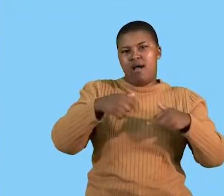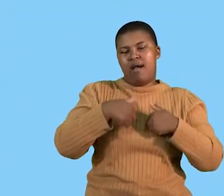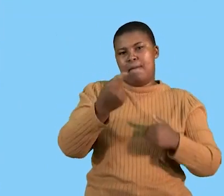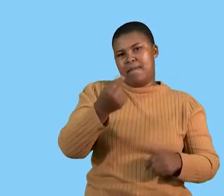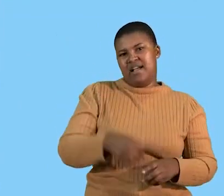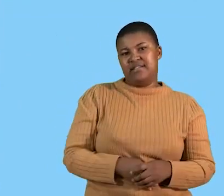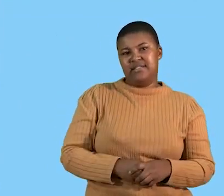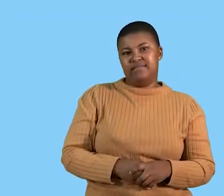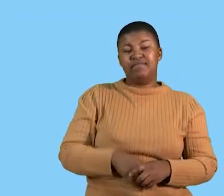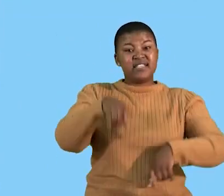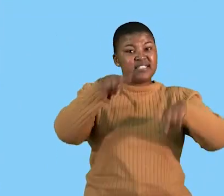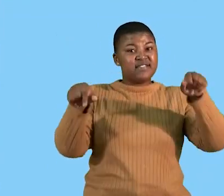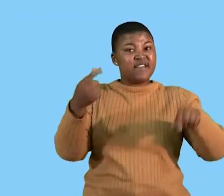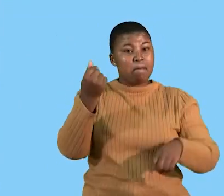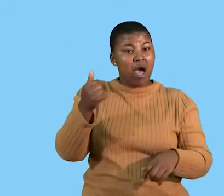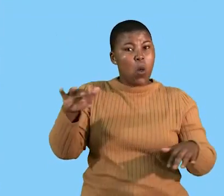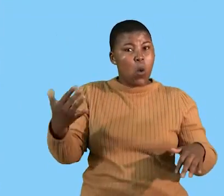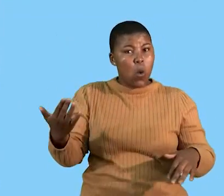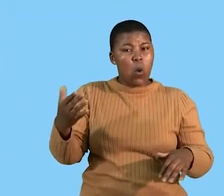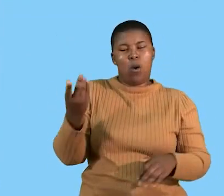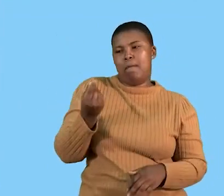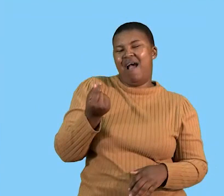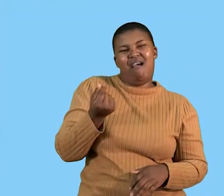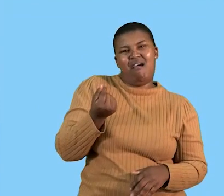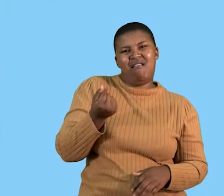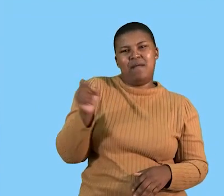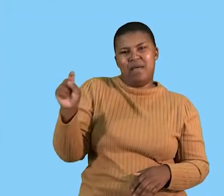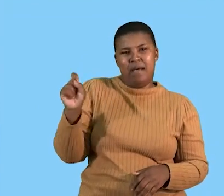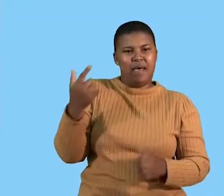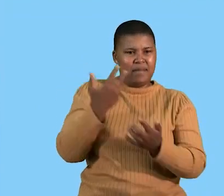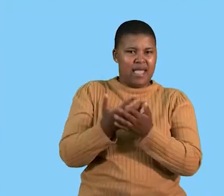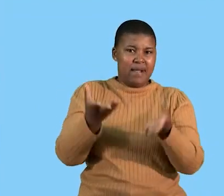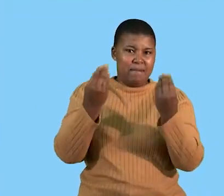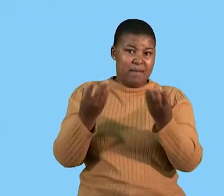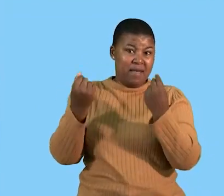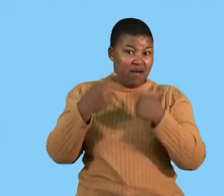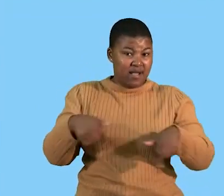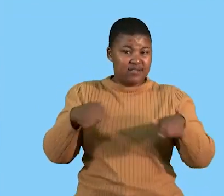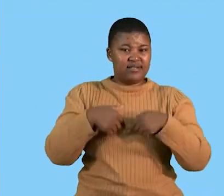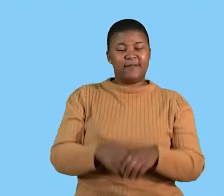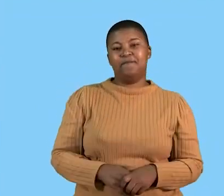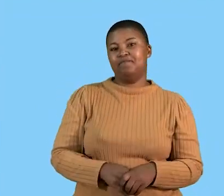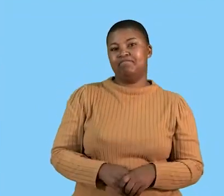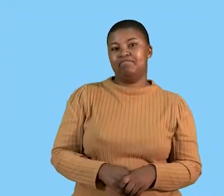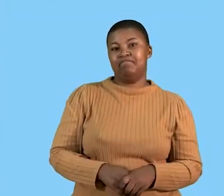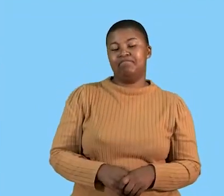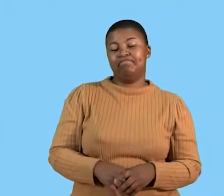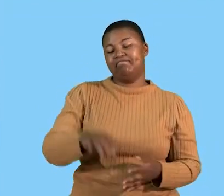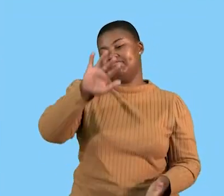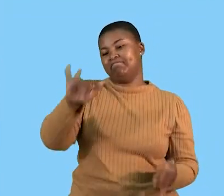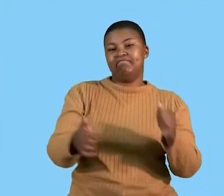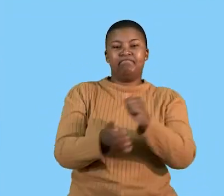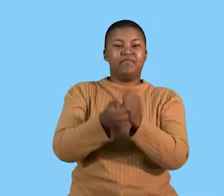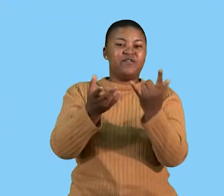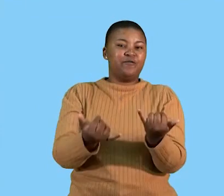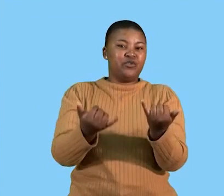is different types of money or capital the financial function can acquire for us. So that is